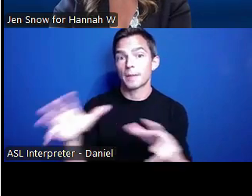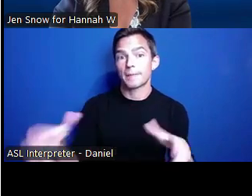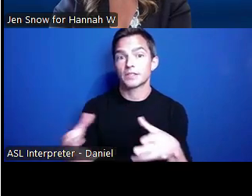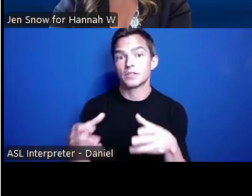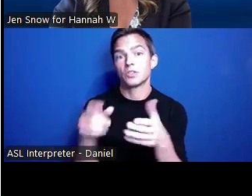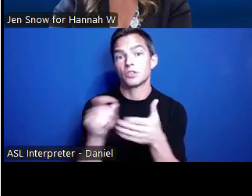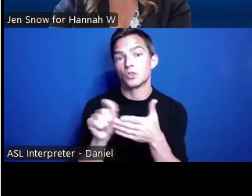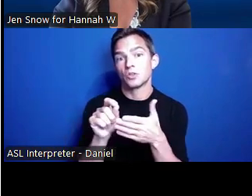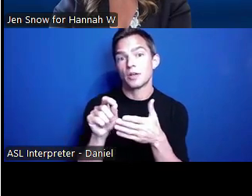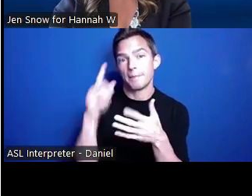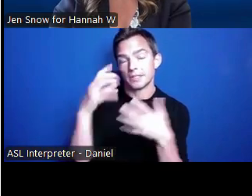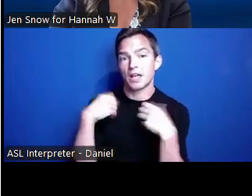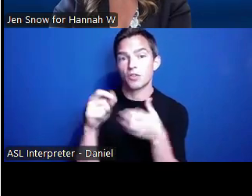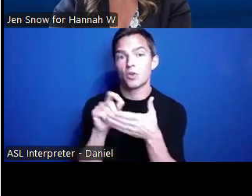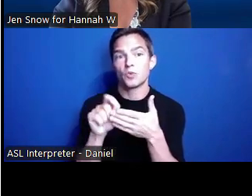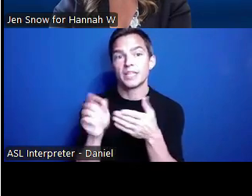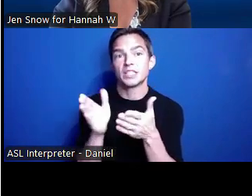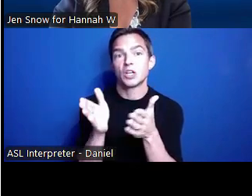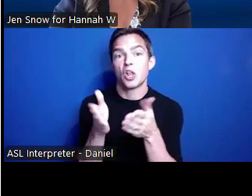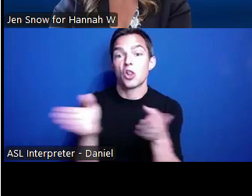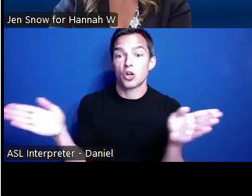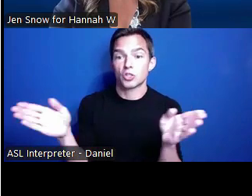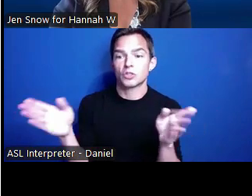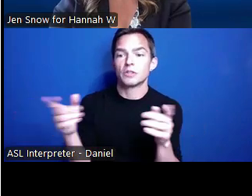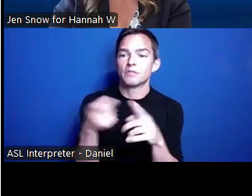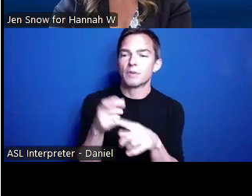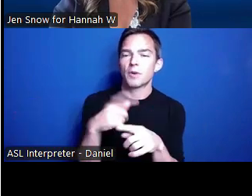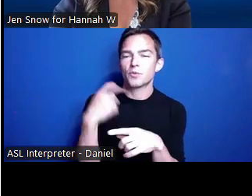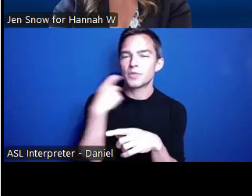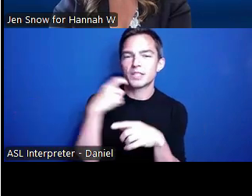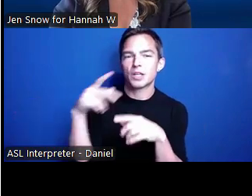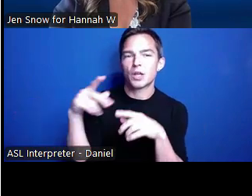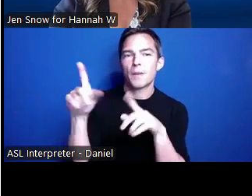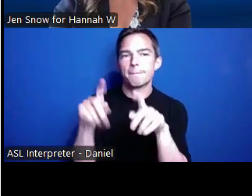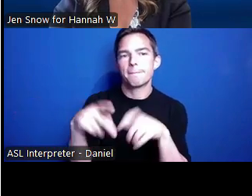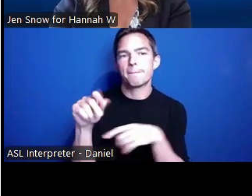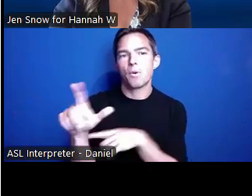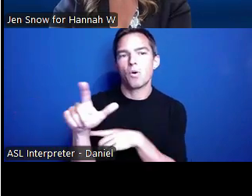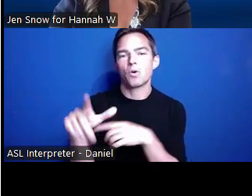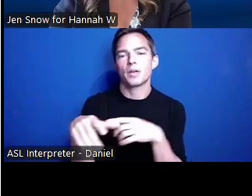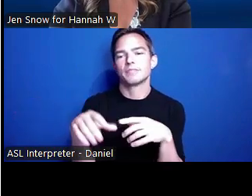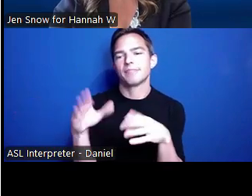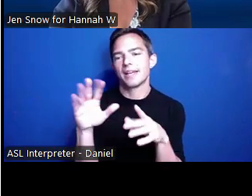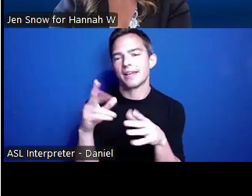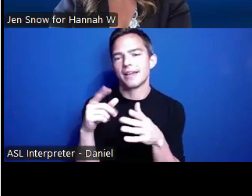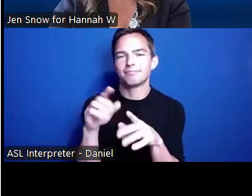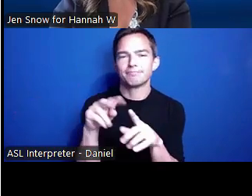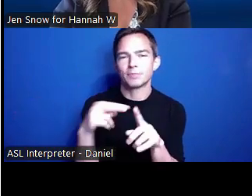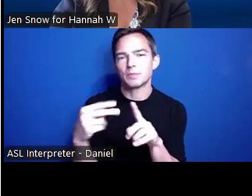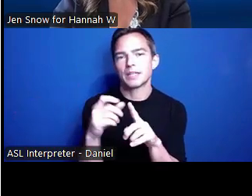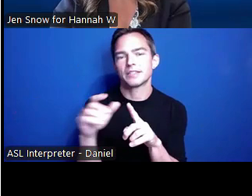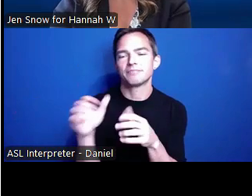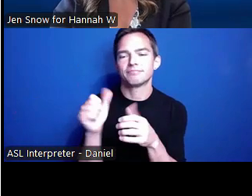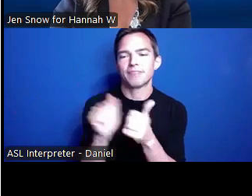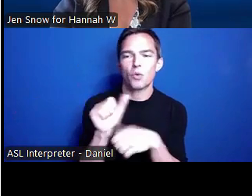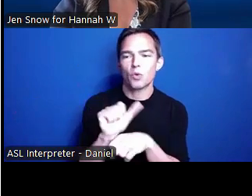writ large through our recent poll in terms of asking people's perspectives in workplace mental health and how work is affecting their mental health.